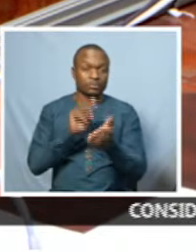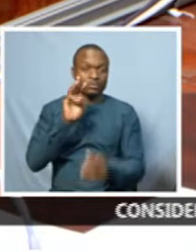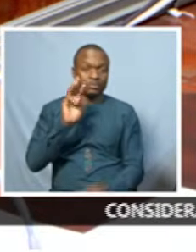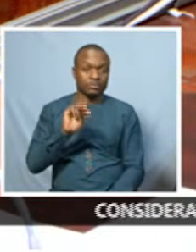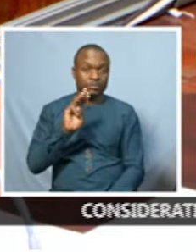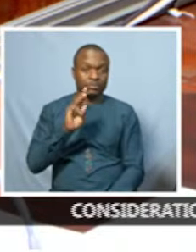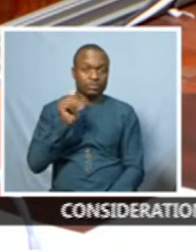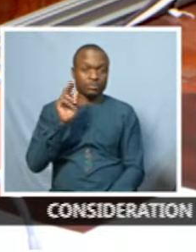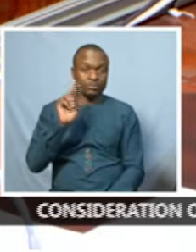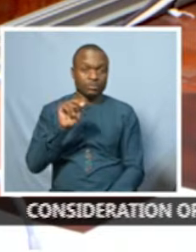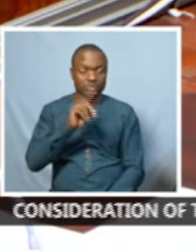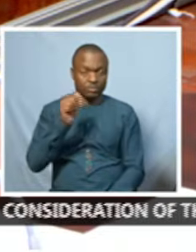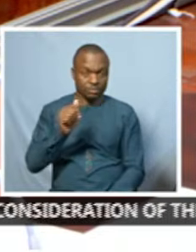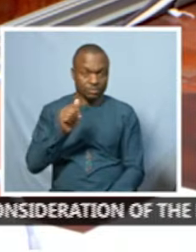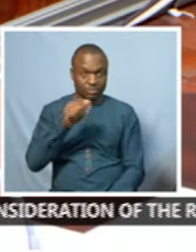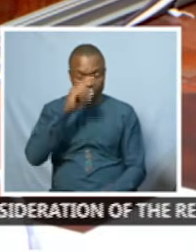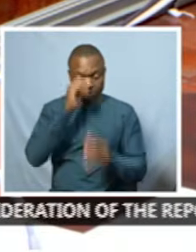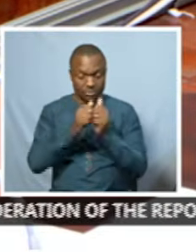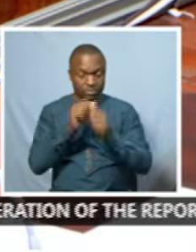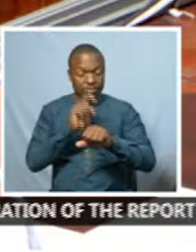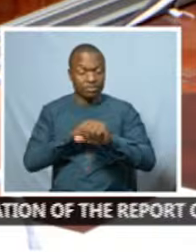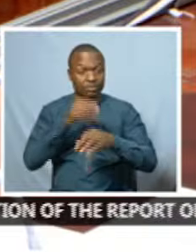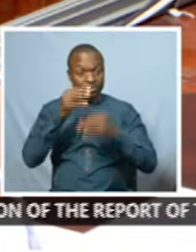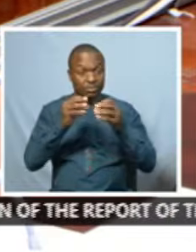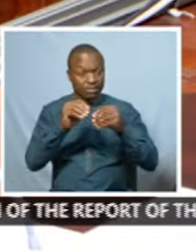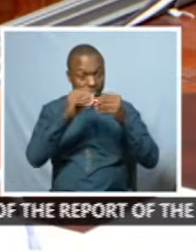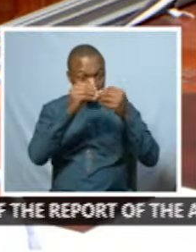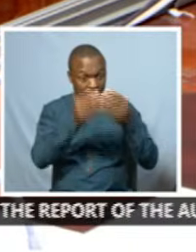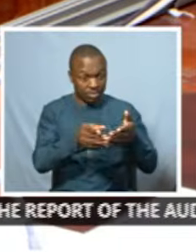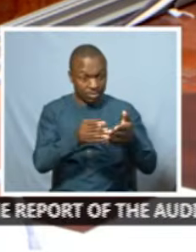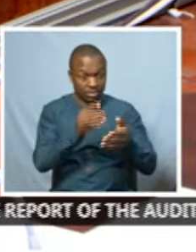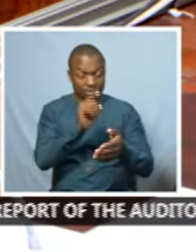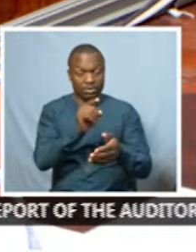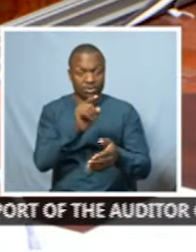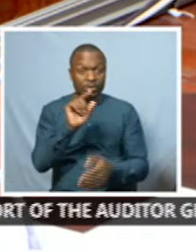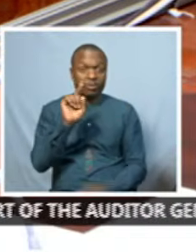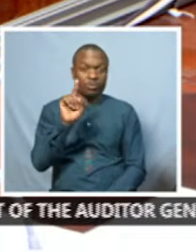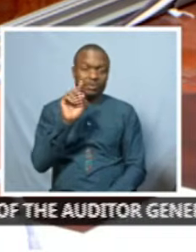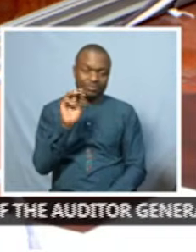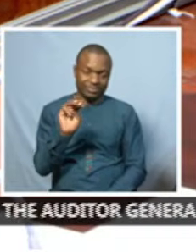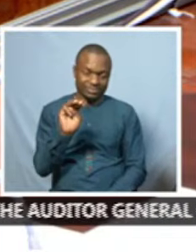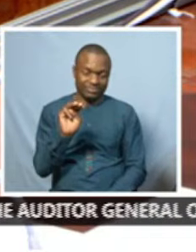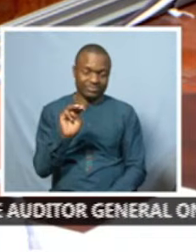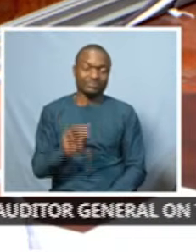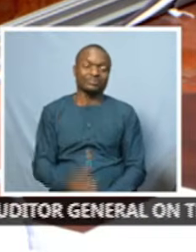time, I want, if I'm giving you a minute, beat.